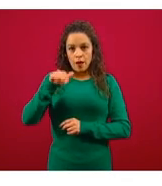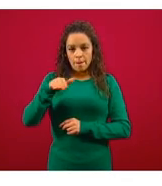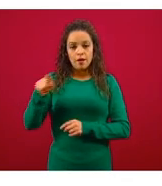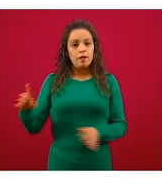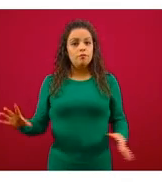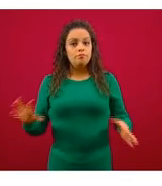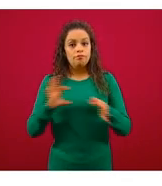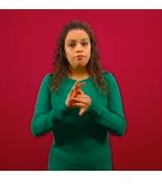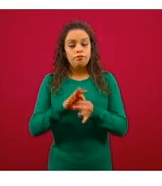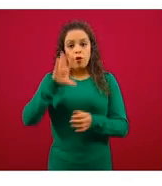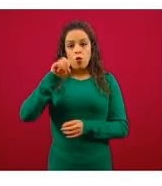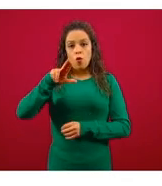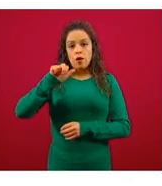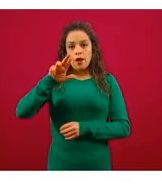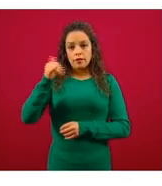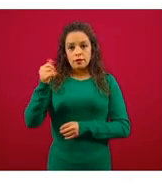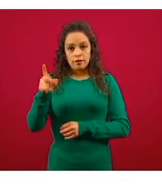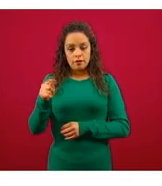mathematicians from National